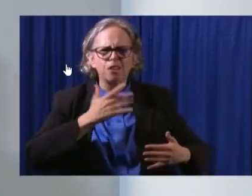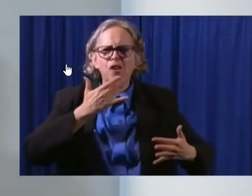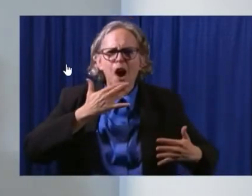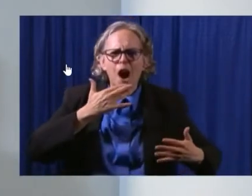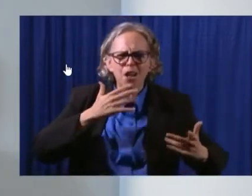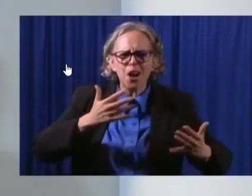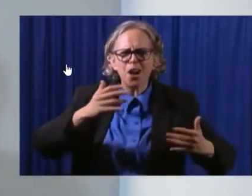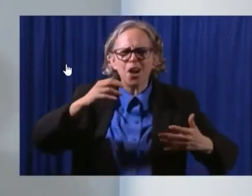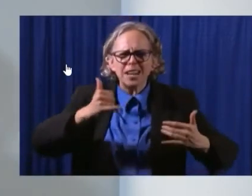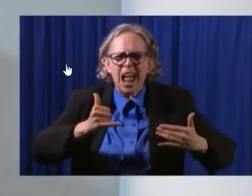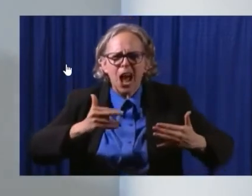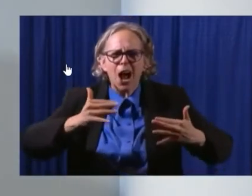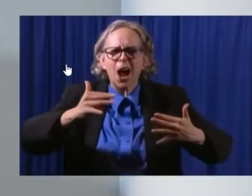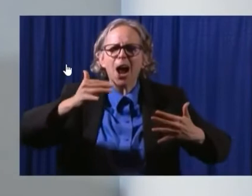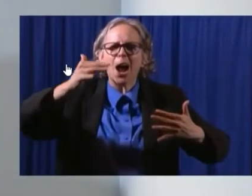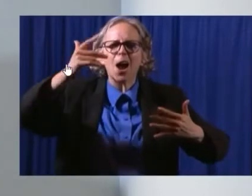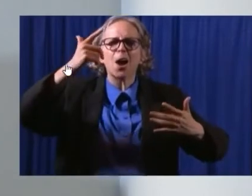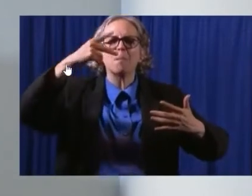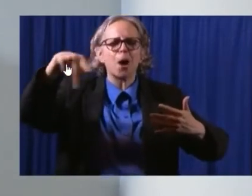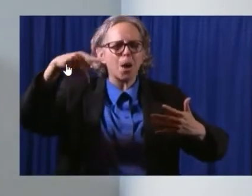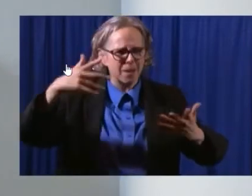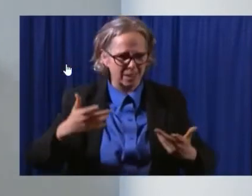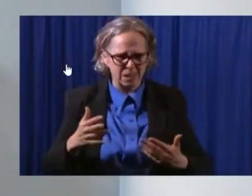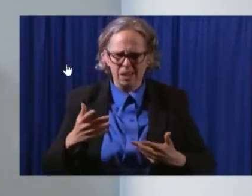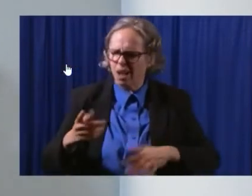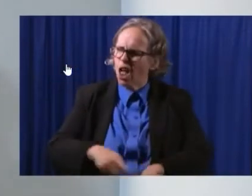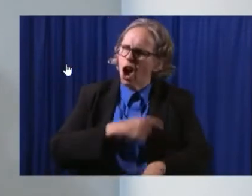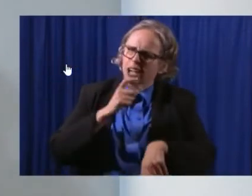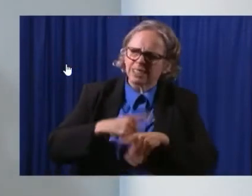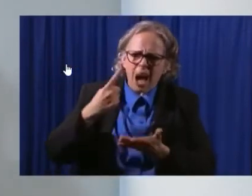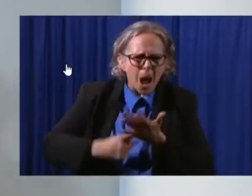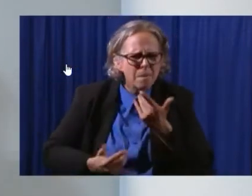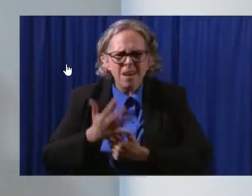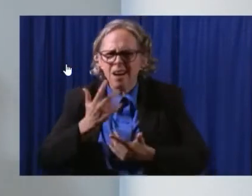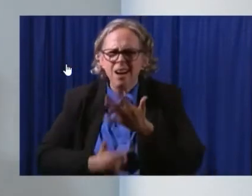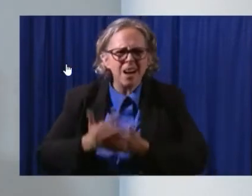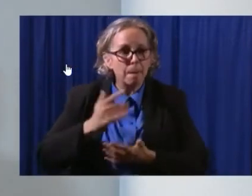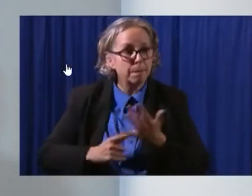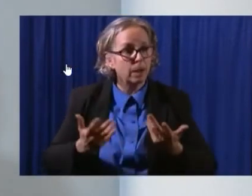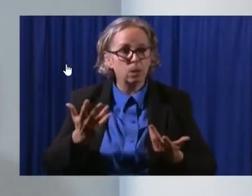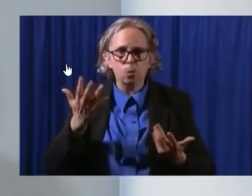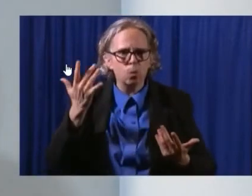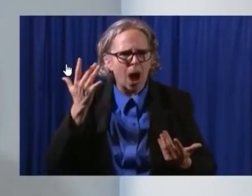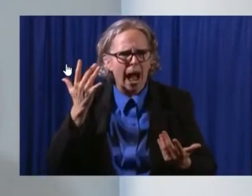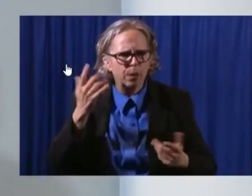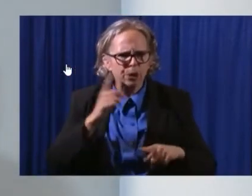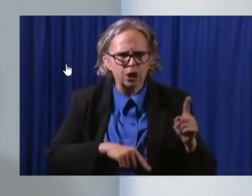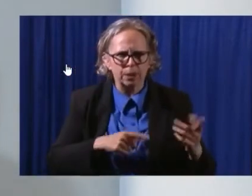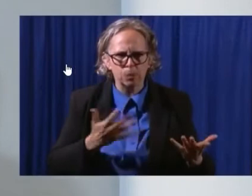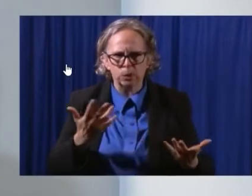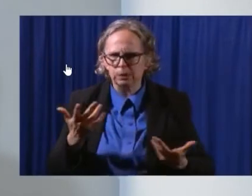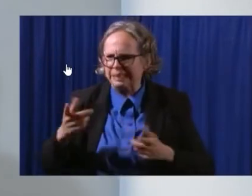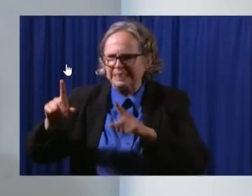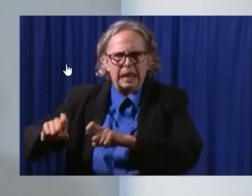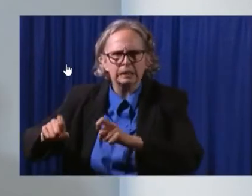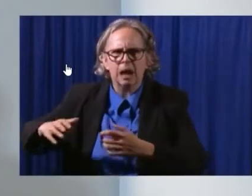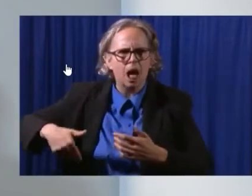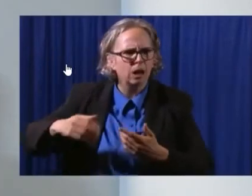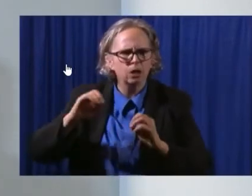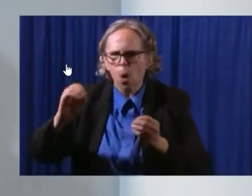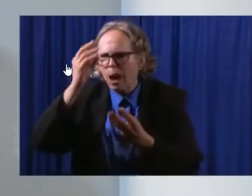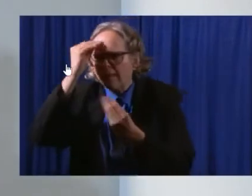weren't able to do it before because we didn't have the testing. We didn't have the data and the tracing that allows